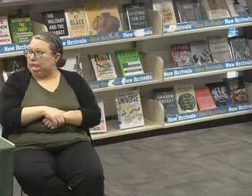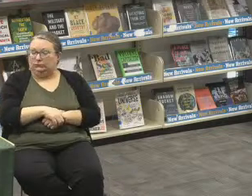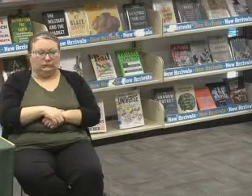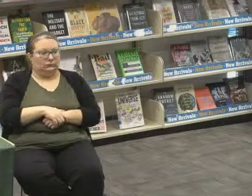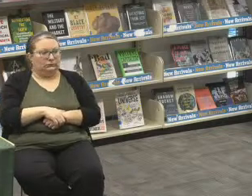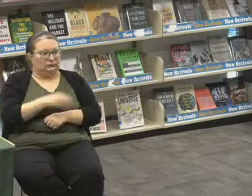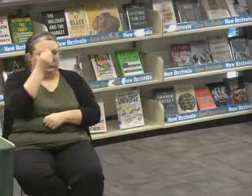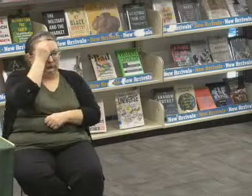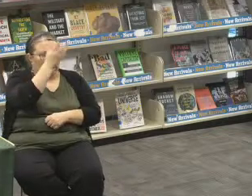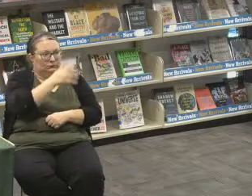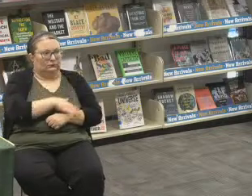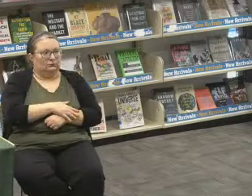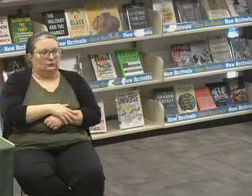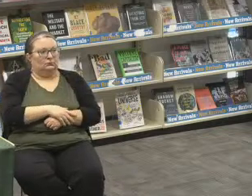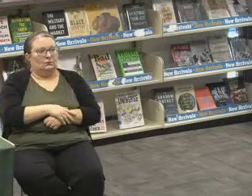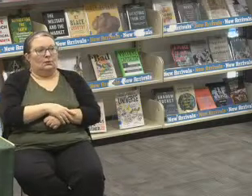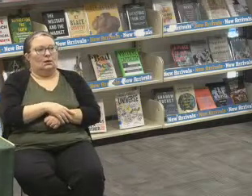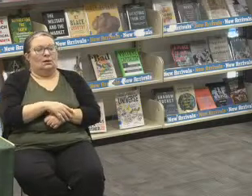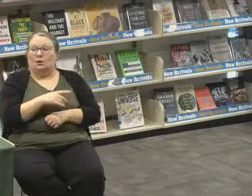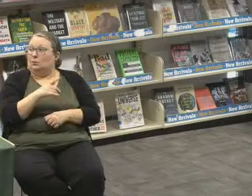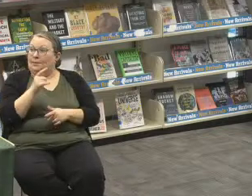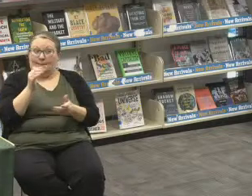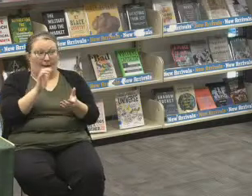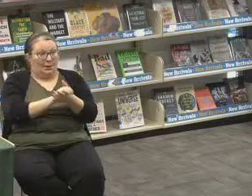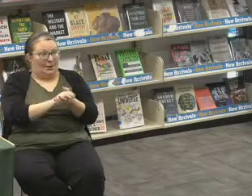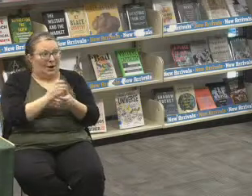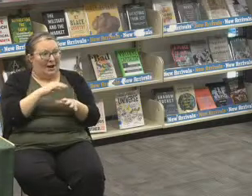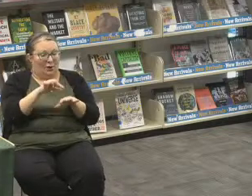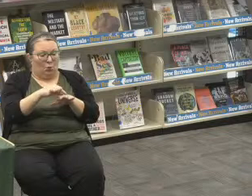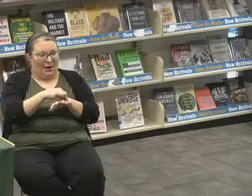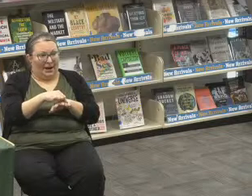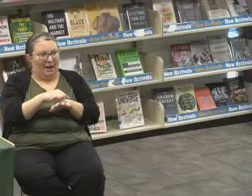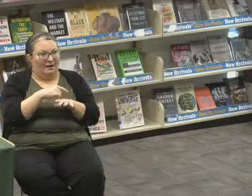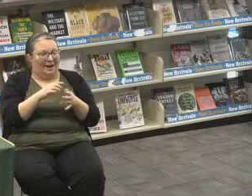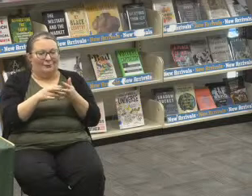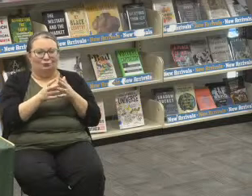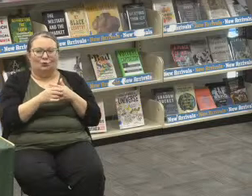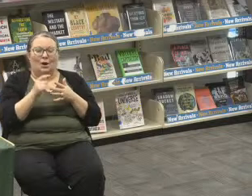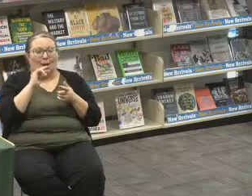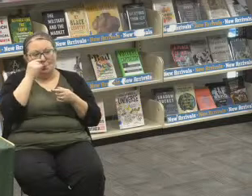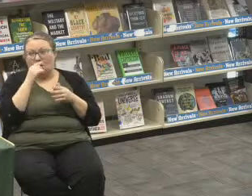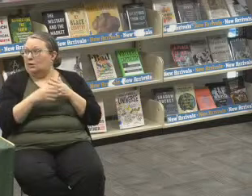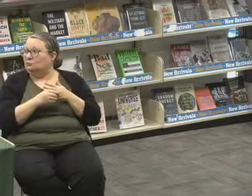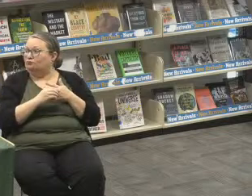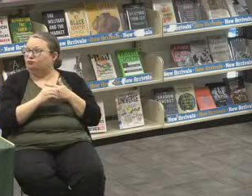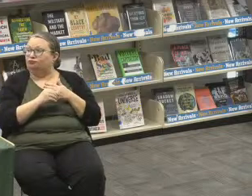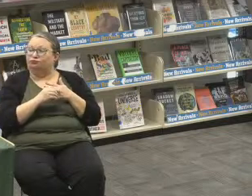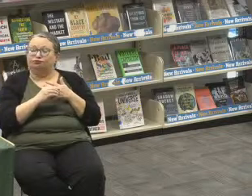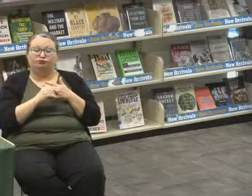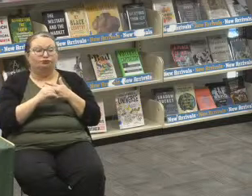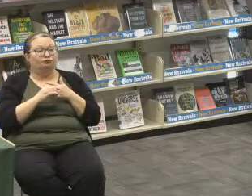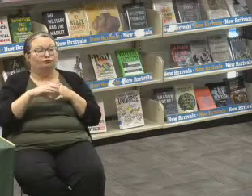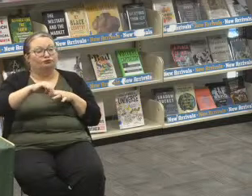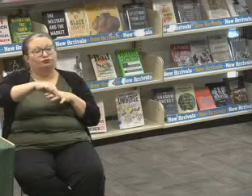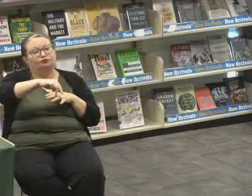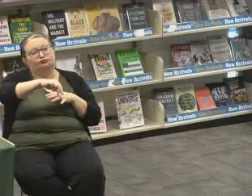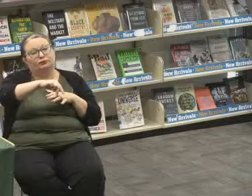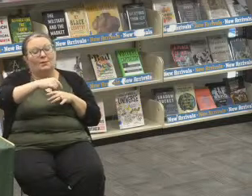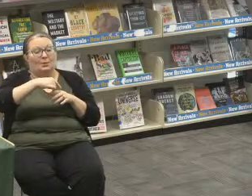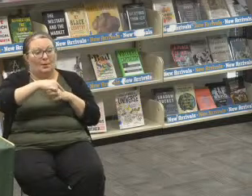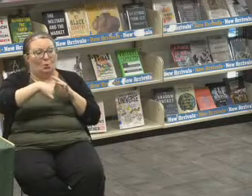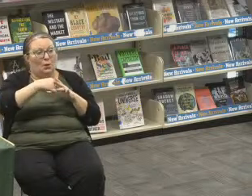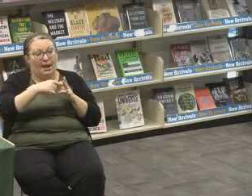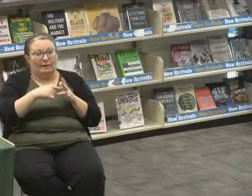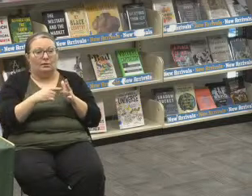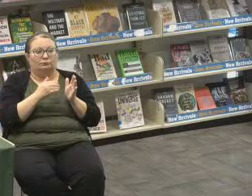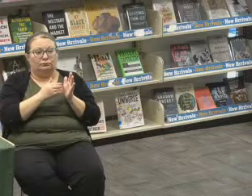One of the things that's great about being married, for example, is I get a ring that I get to wear, and whenever I get bored, I can just go like that. And just do that